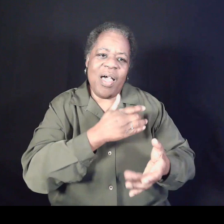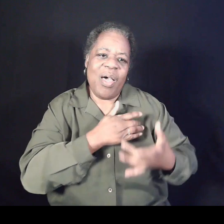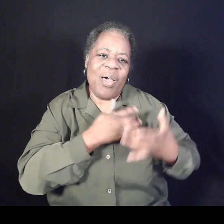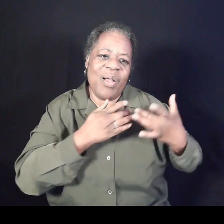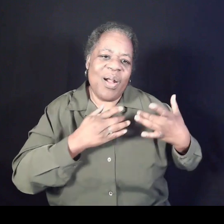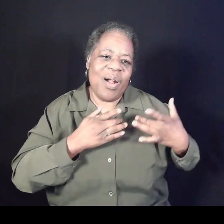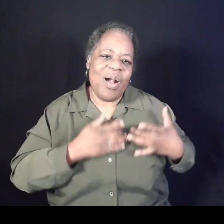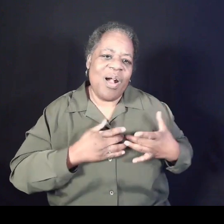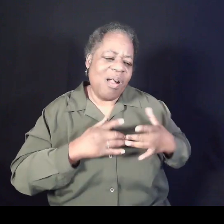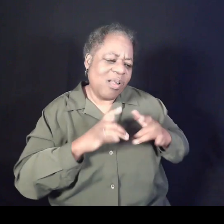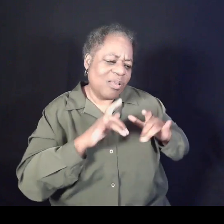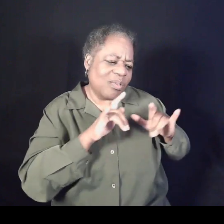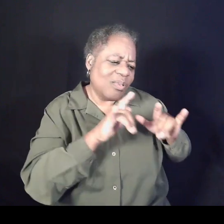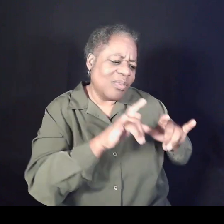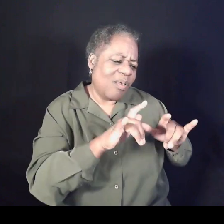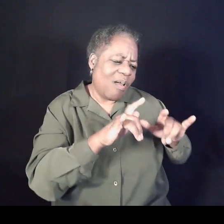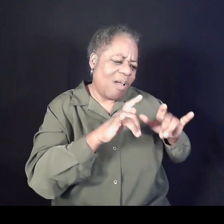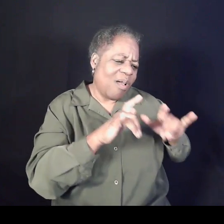love we raise.